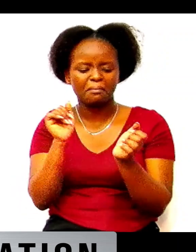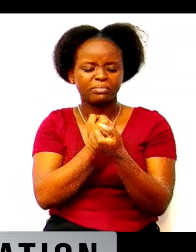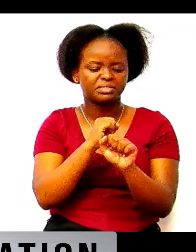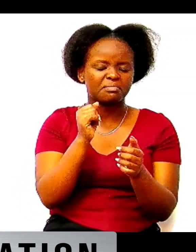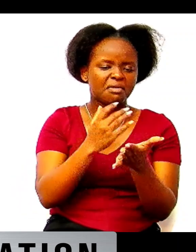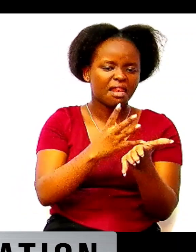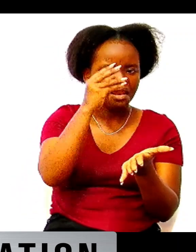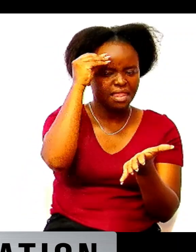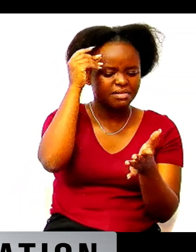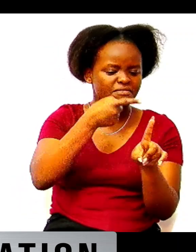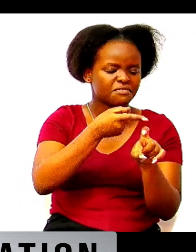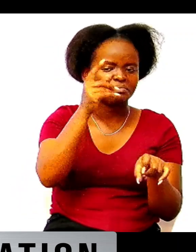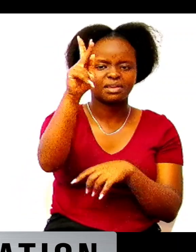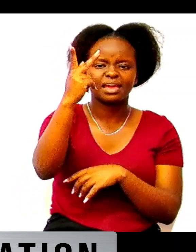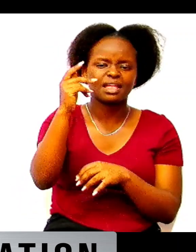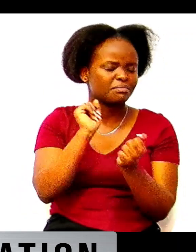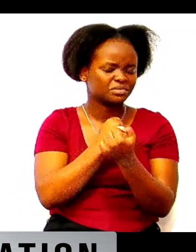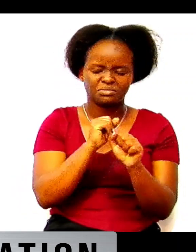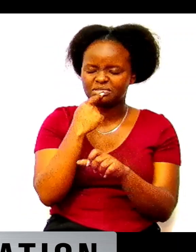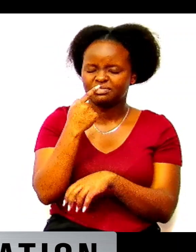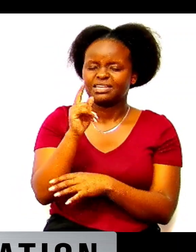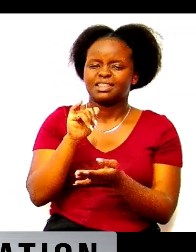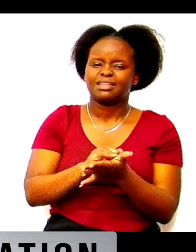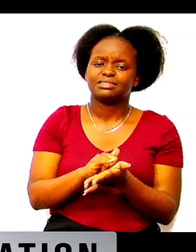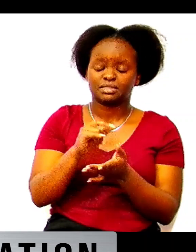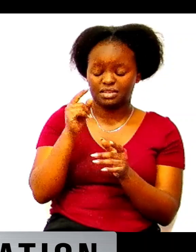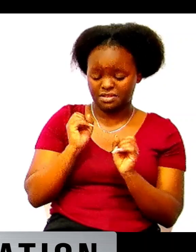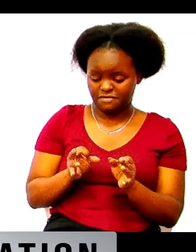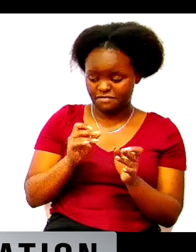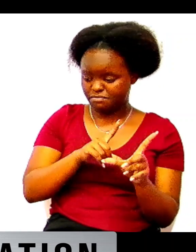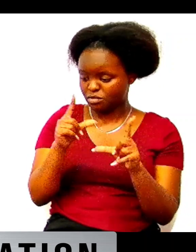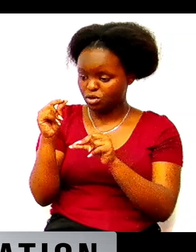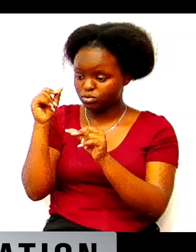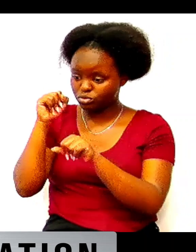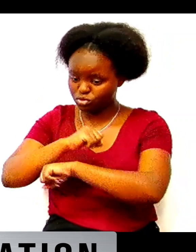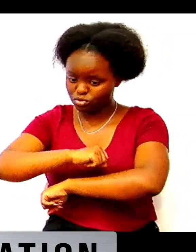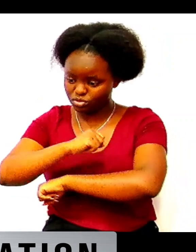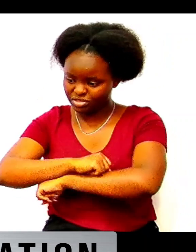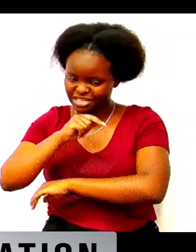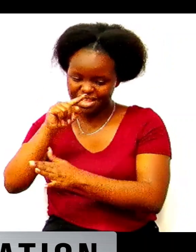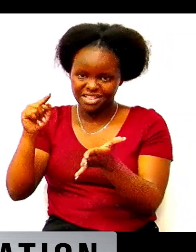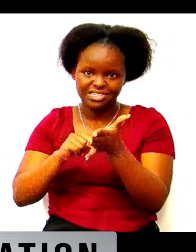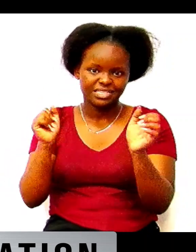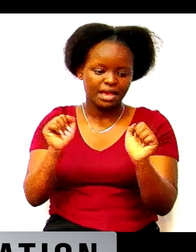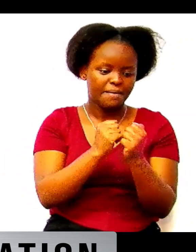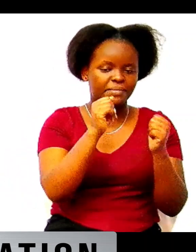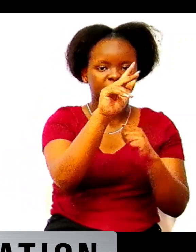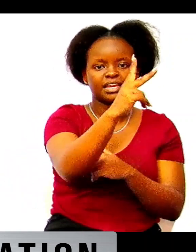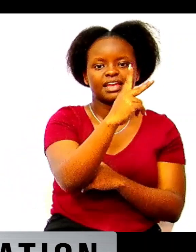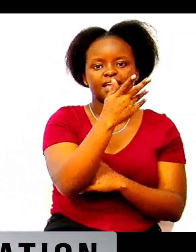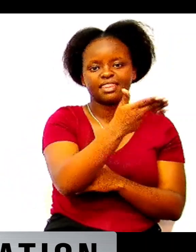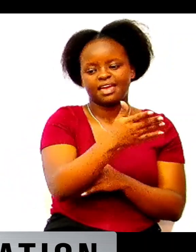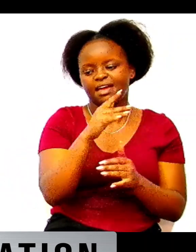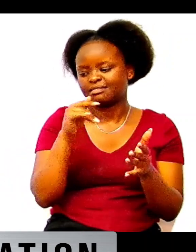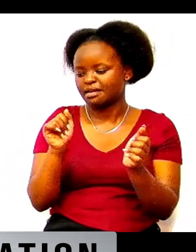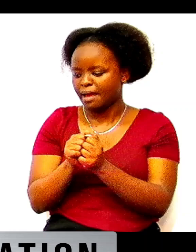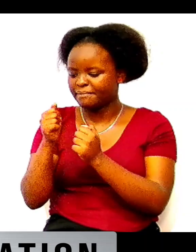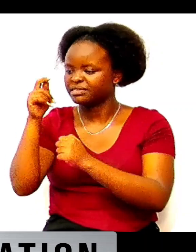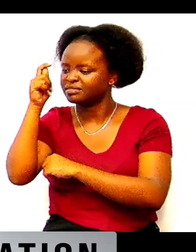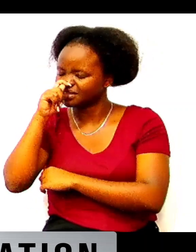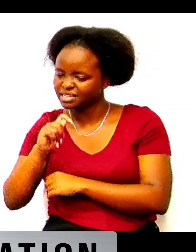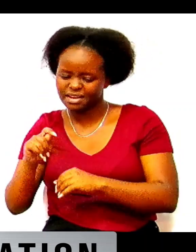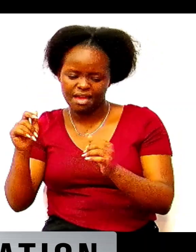Yes. You cannot say that, because if you go to your schools, you will be told this happened in Kenya, this happened in Tanzania, this happened in